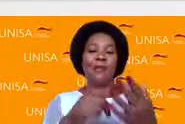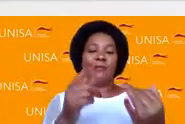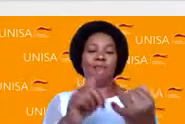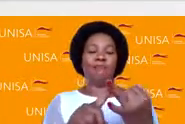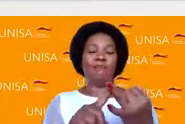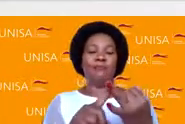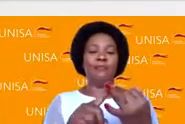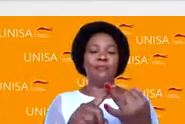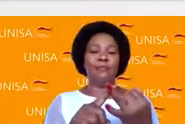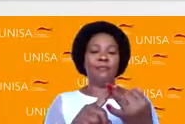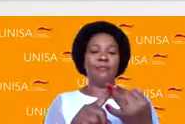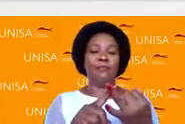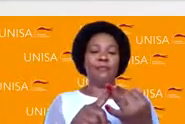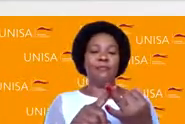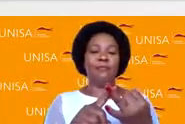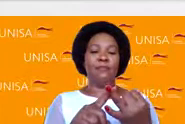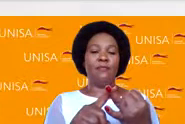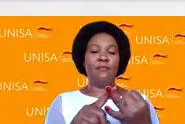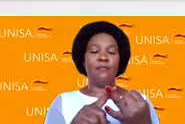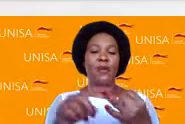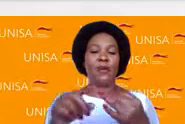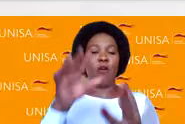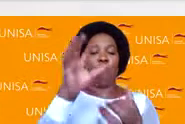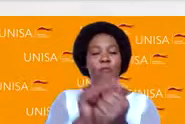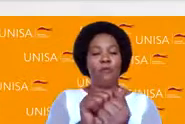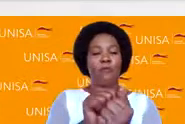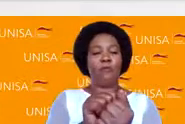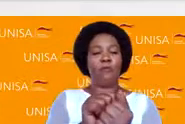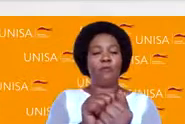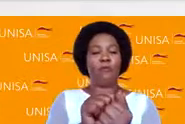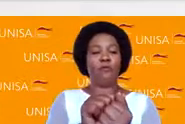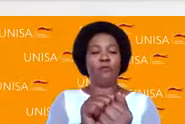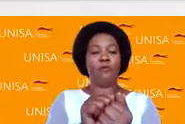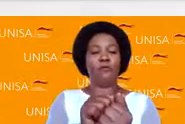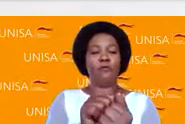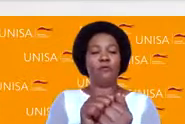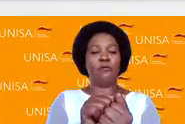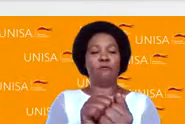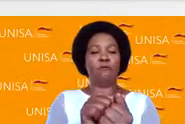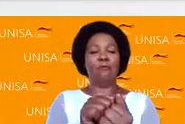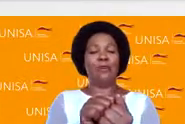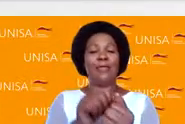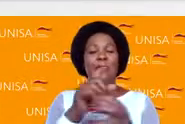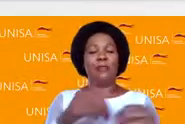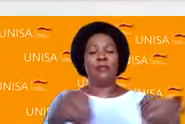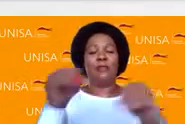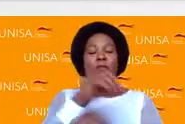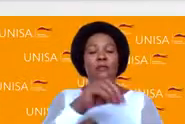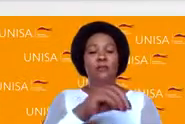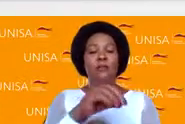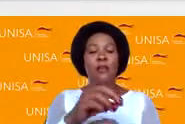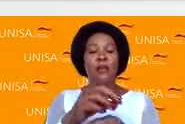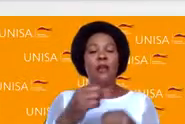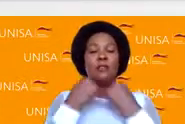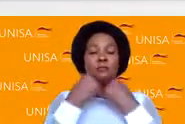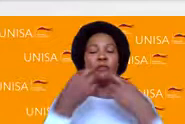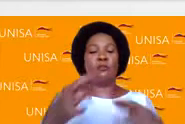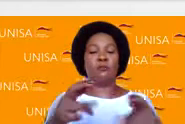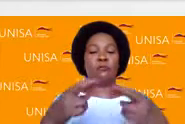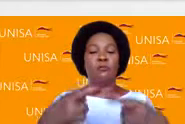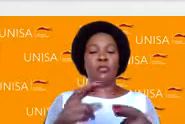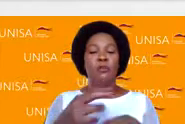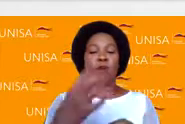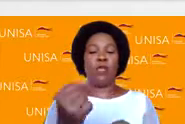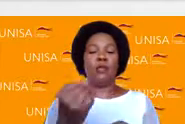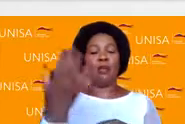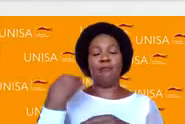you want to have an overview of your grades, so this basically replaces the assignments tool that we had in the past. You can just click on the